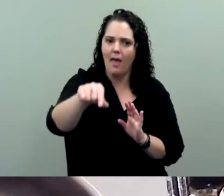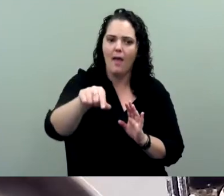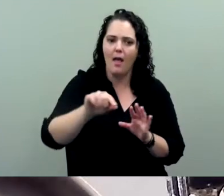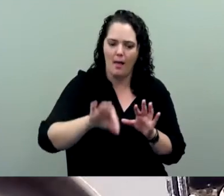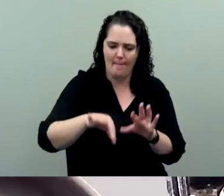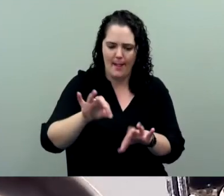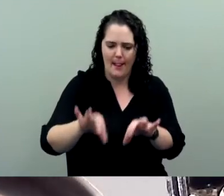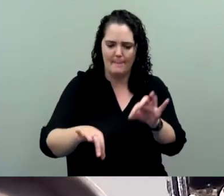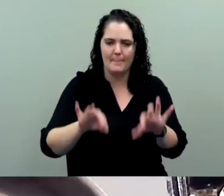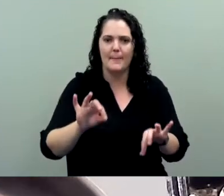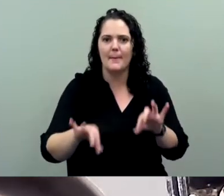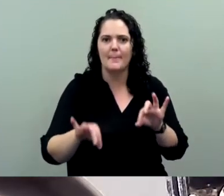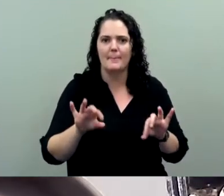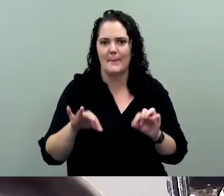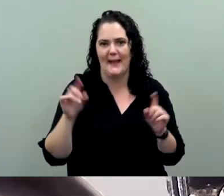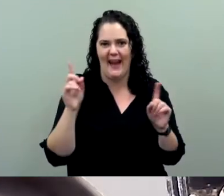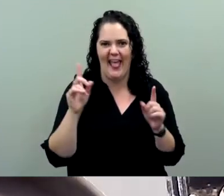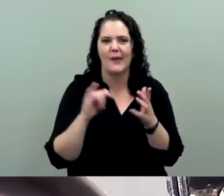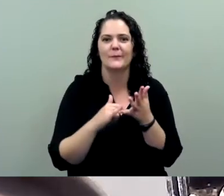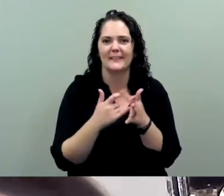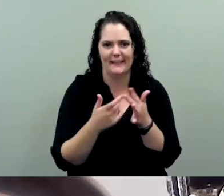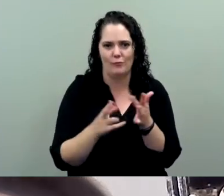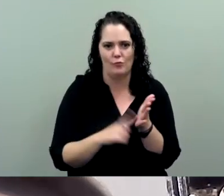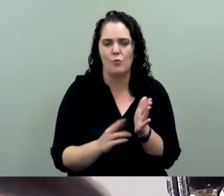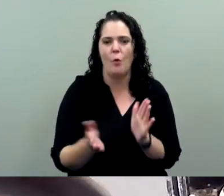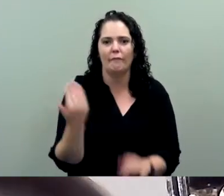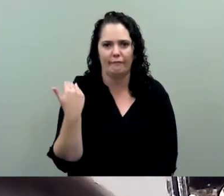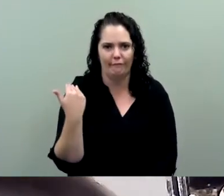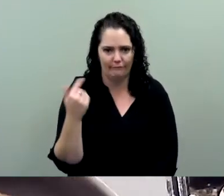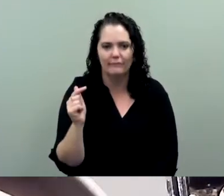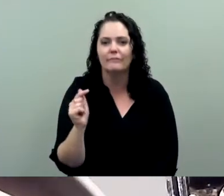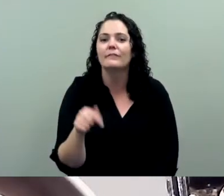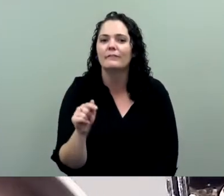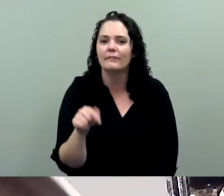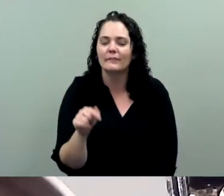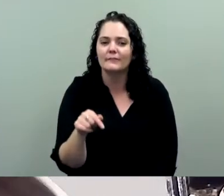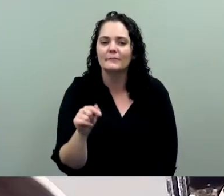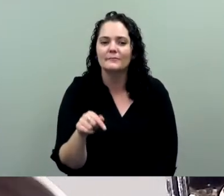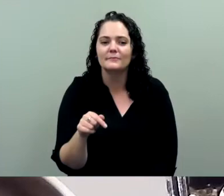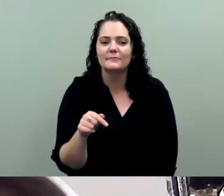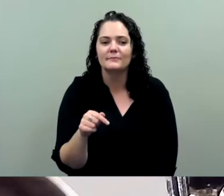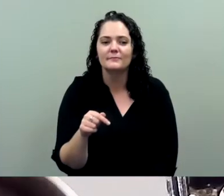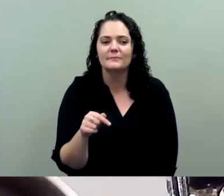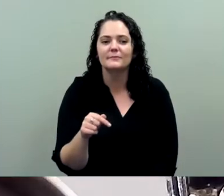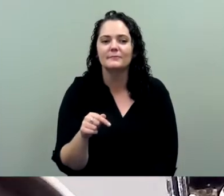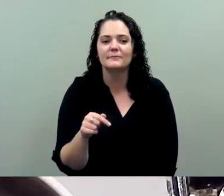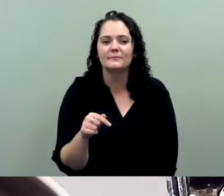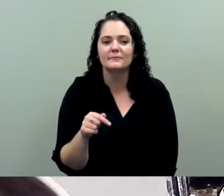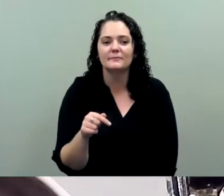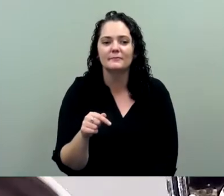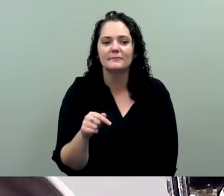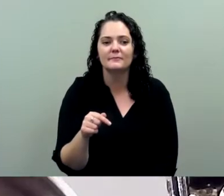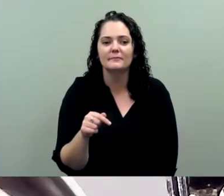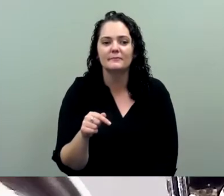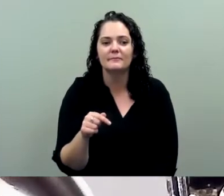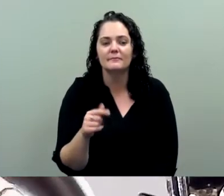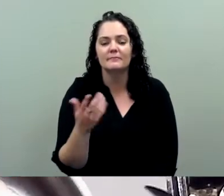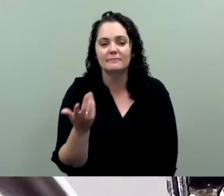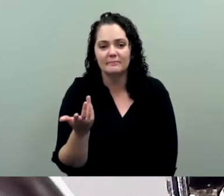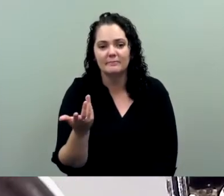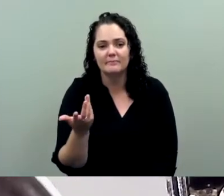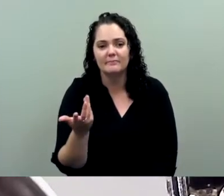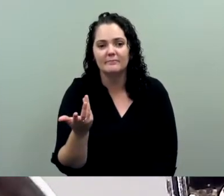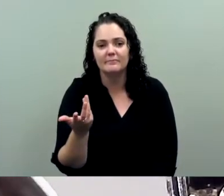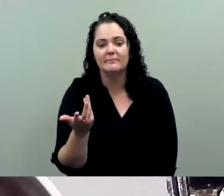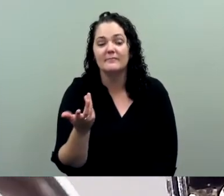do that. Take those skins off, and they'll fall away really, really easily. In fact, some people will take the entire pit at the beginning